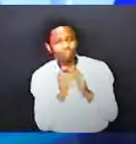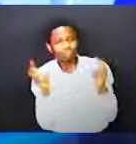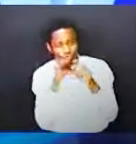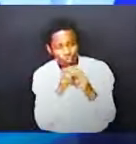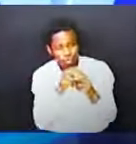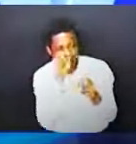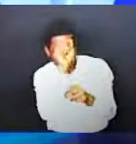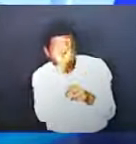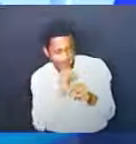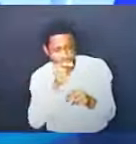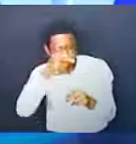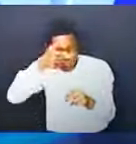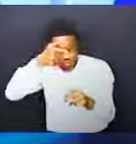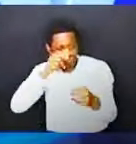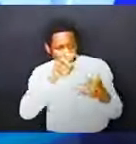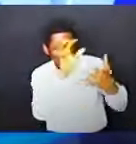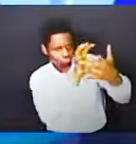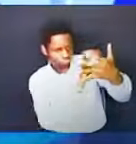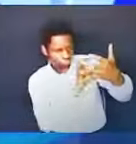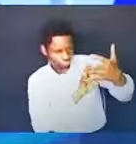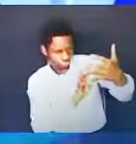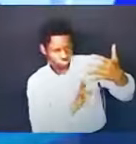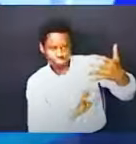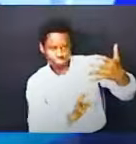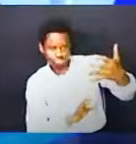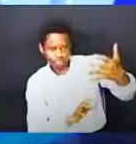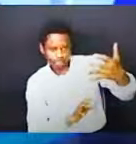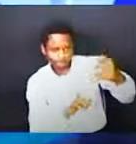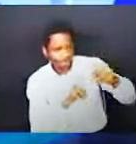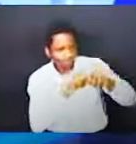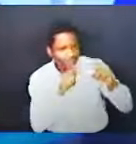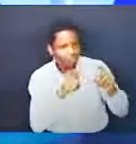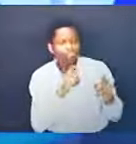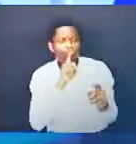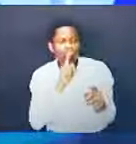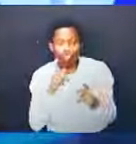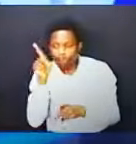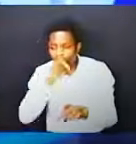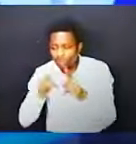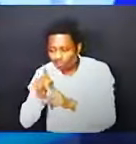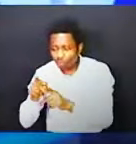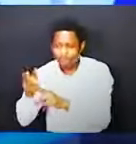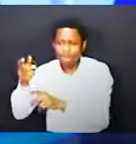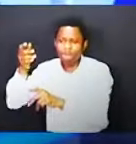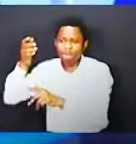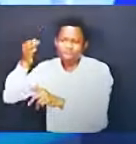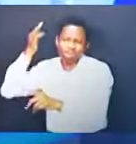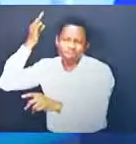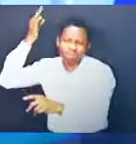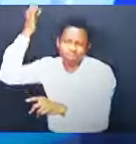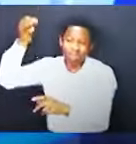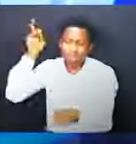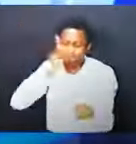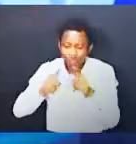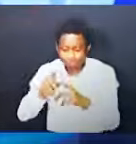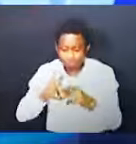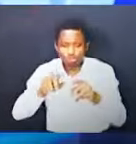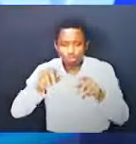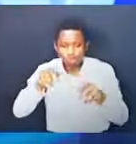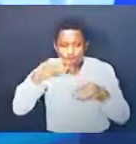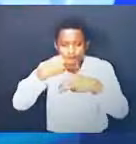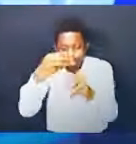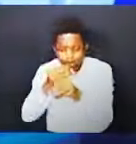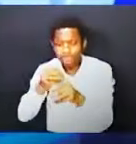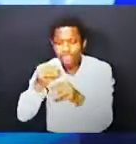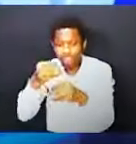still writing, but artificially, we have introduced chapters and verses. So, now you go to chapter 4, and it's